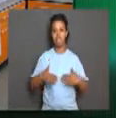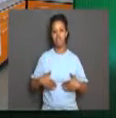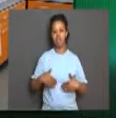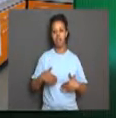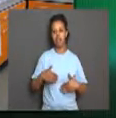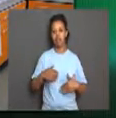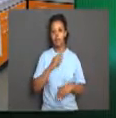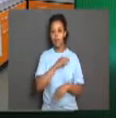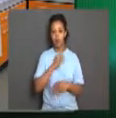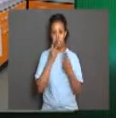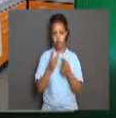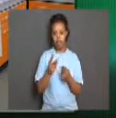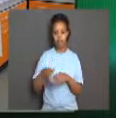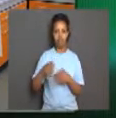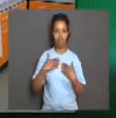the fossil.